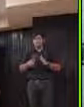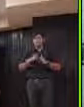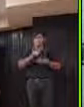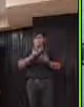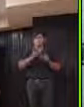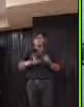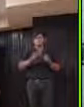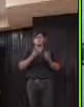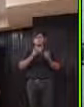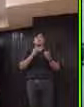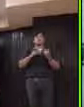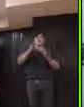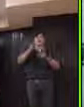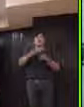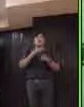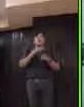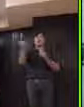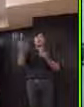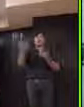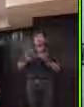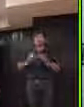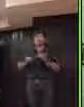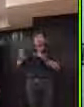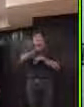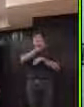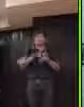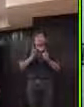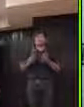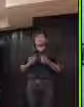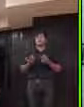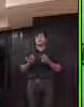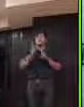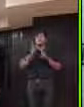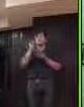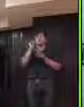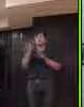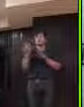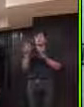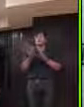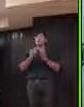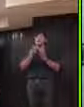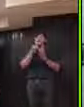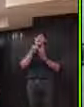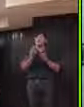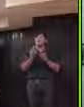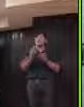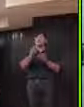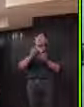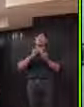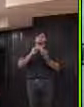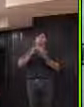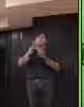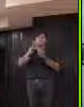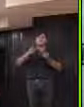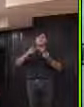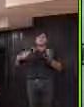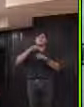have been treated like any other state. But the fact is, as I mentioned to you, the movement within the